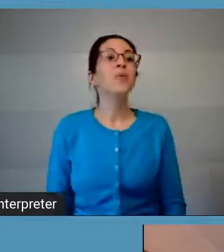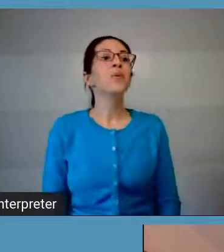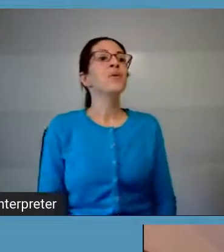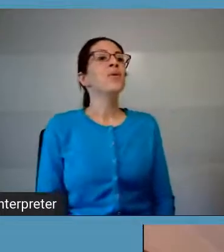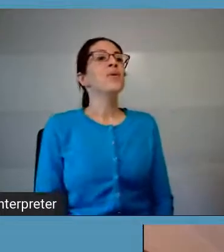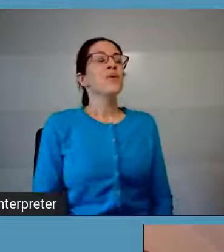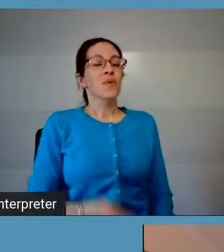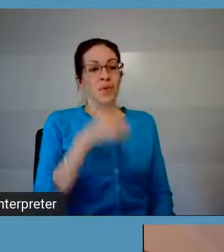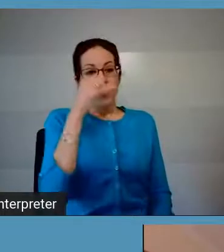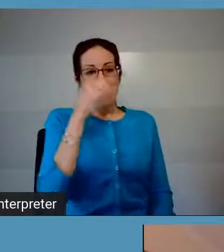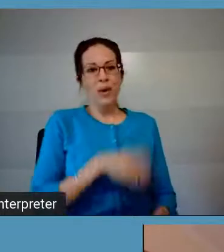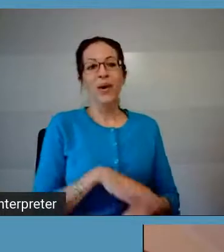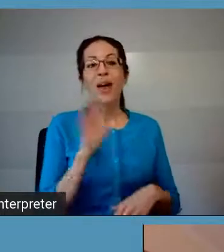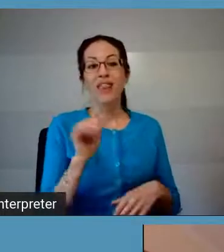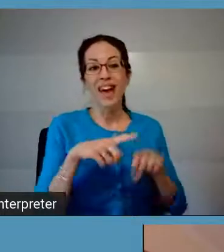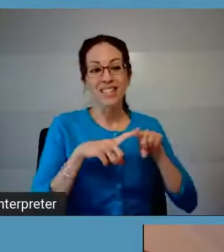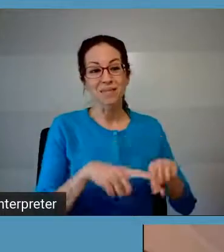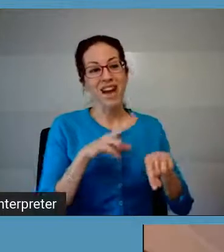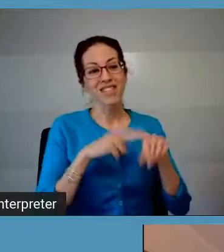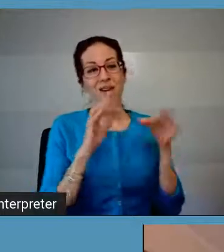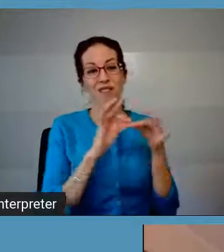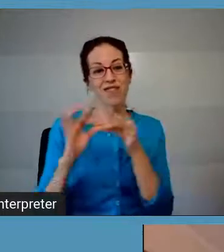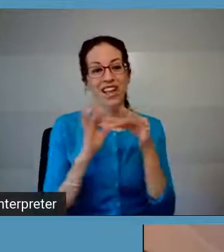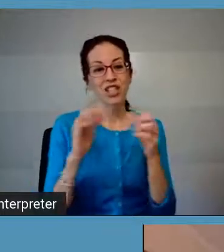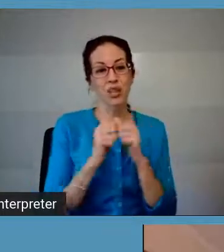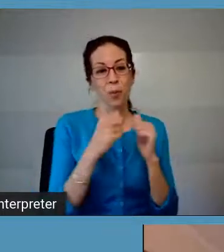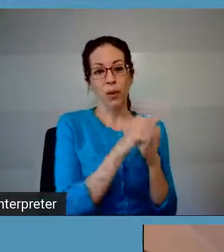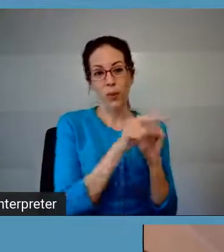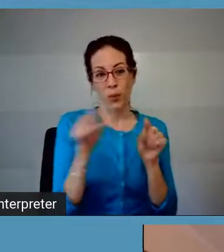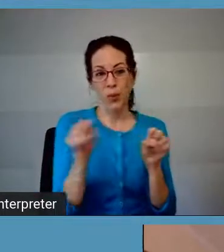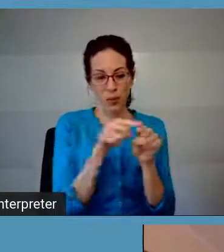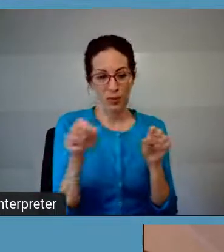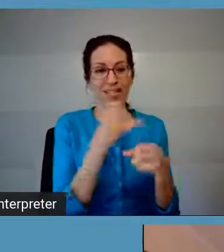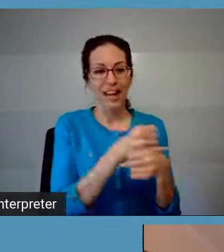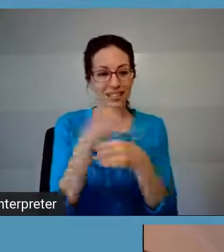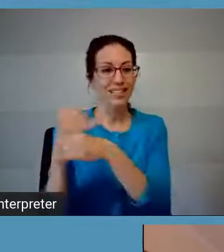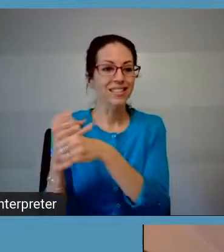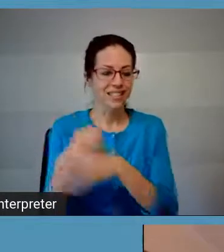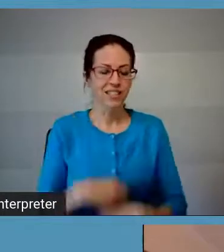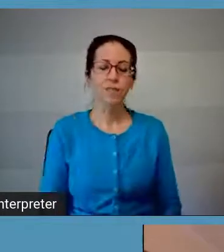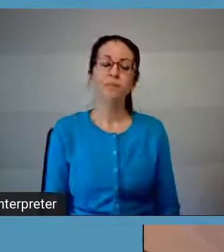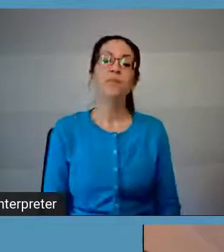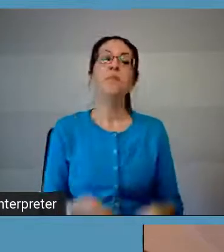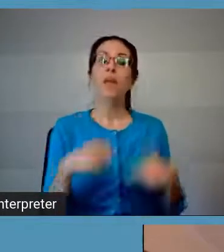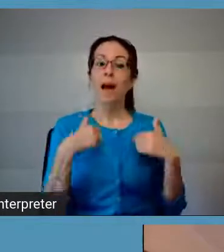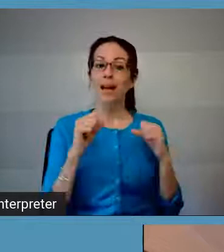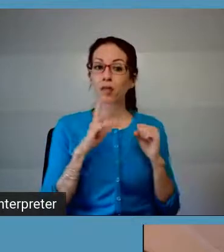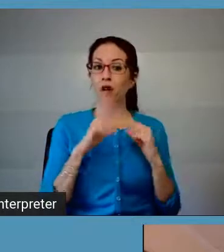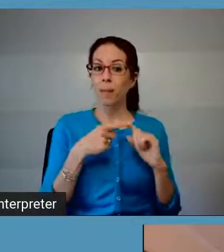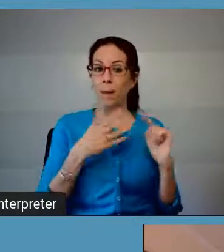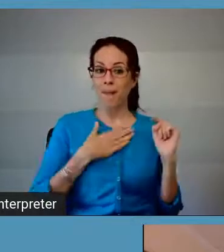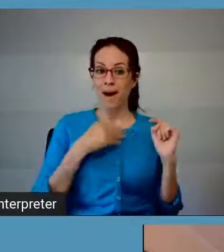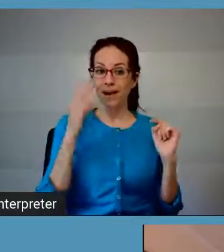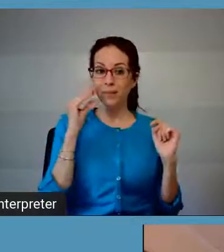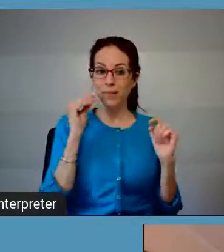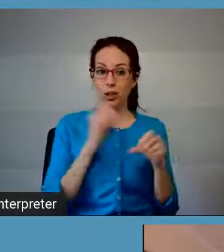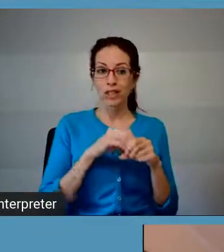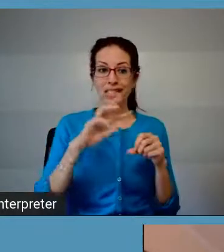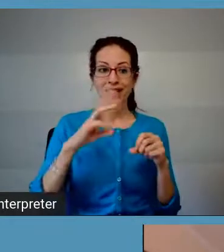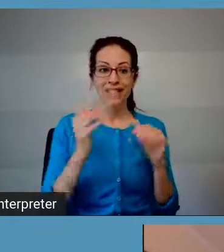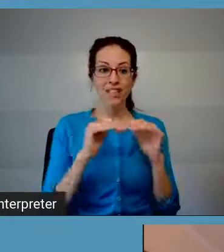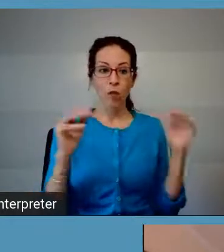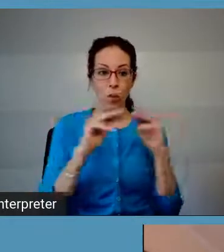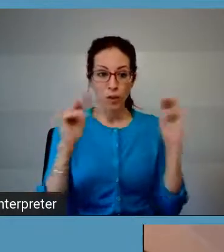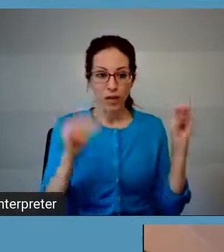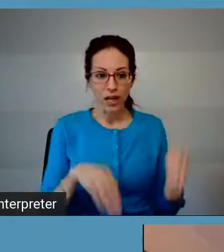That is going to depend on the relationship between the two entities. I can speak to the experience I had at the Sixth Floor Museum. At